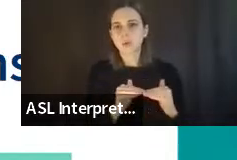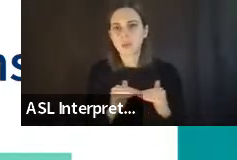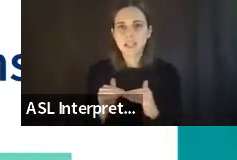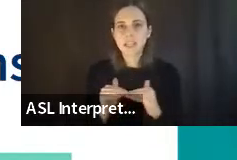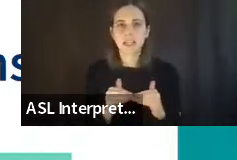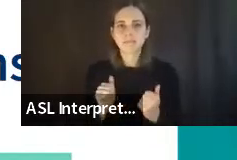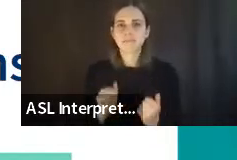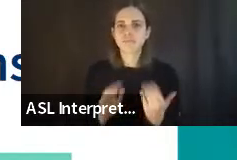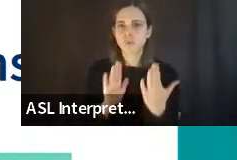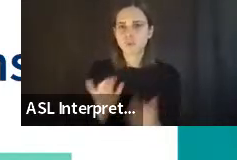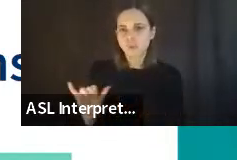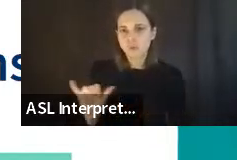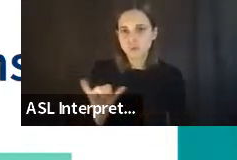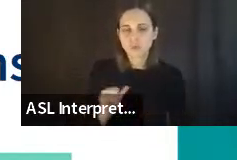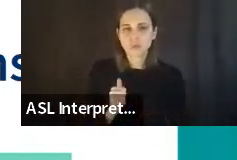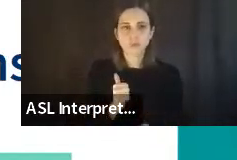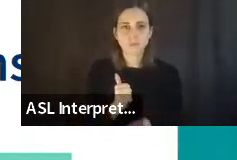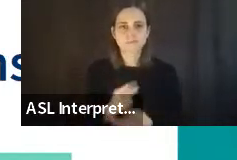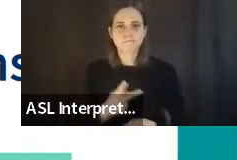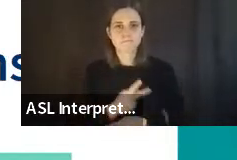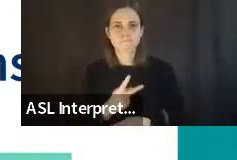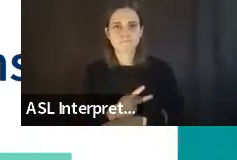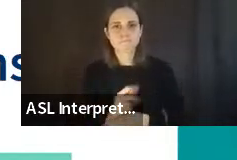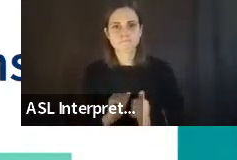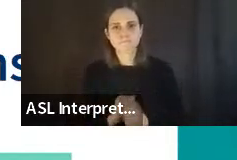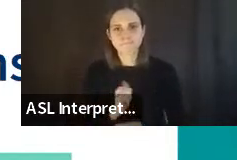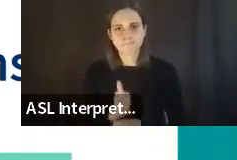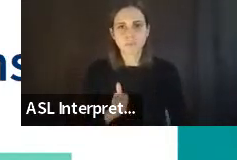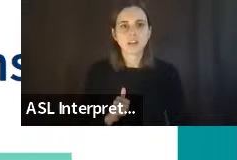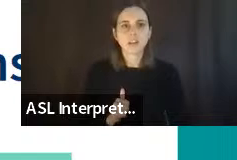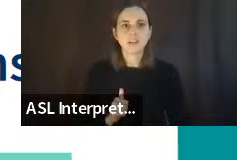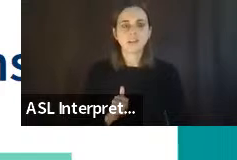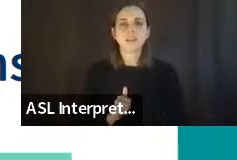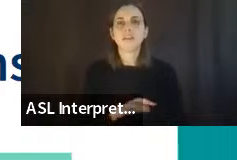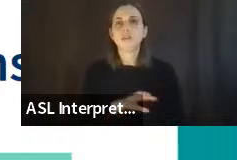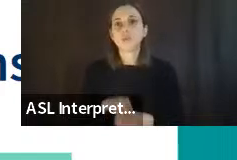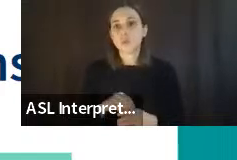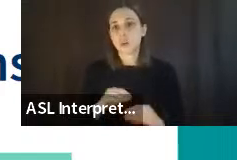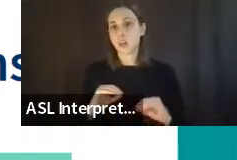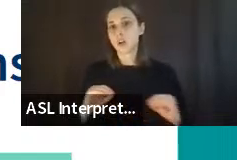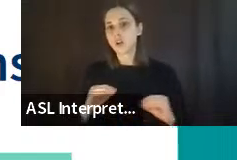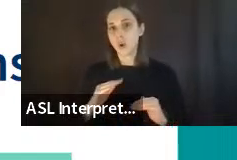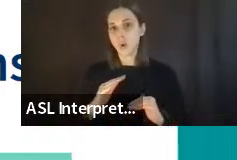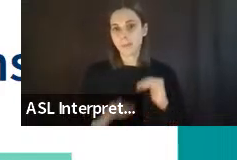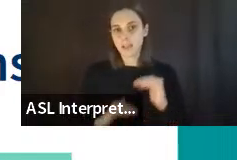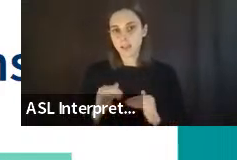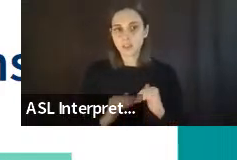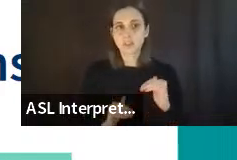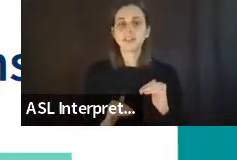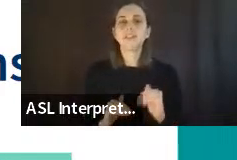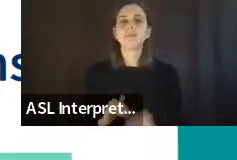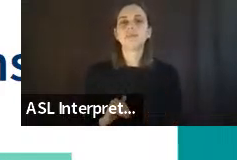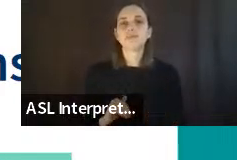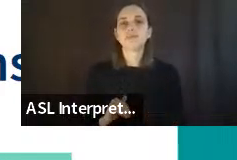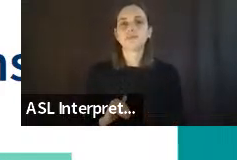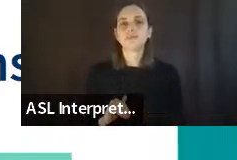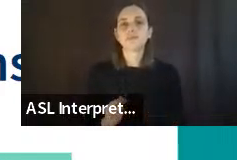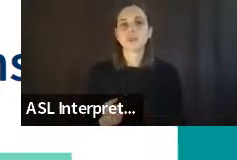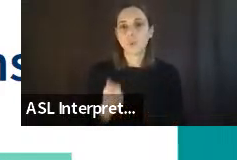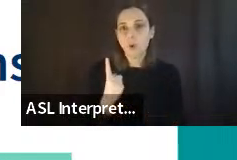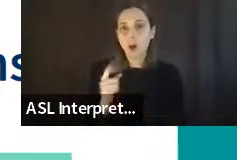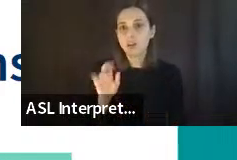to help tell the story between the difference between a no build, a 1 auxiliary lane, and a 2 auxiliary lane scenario.